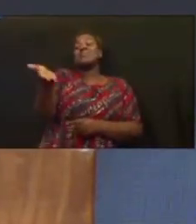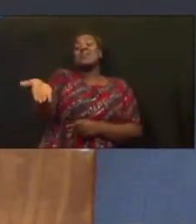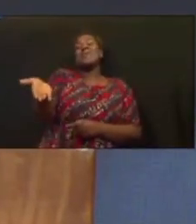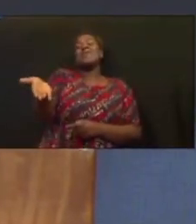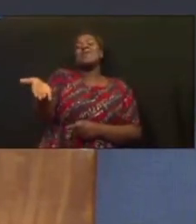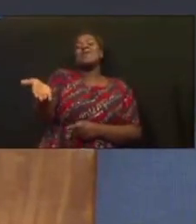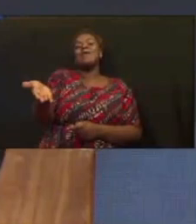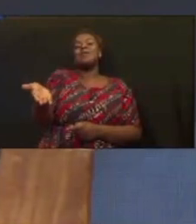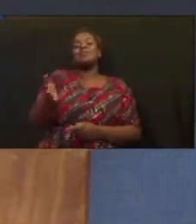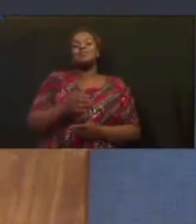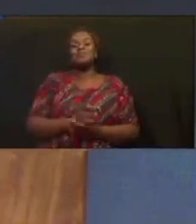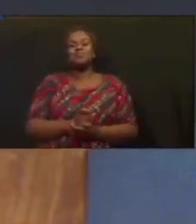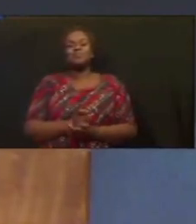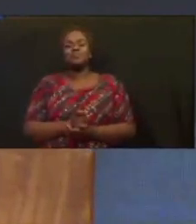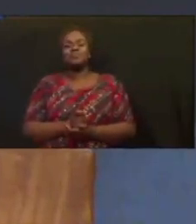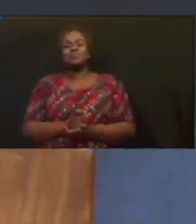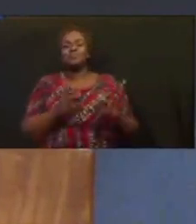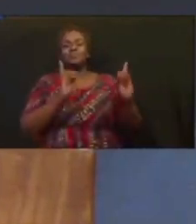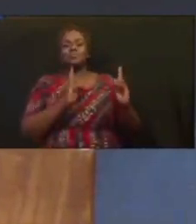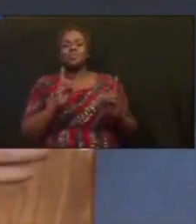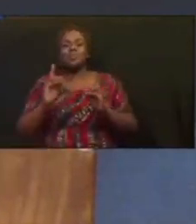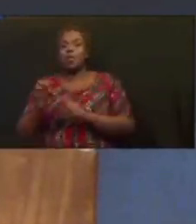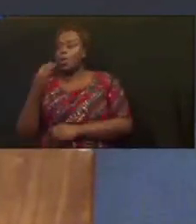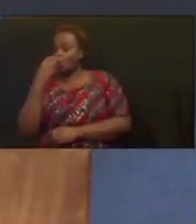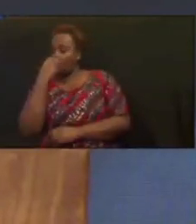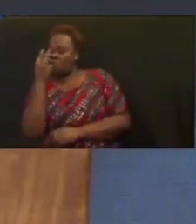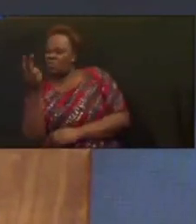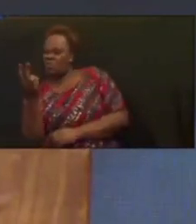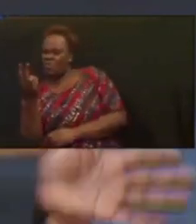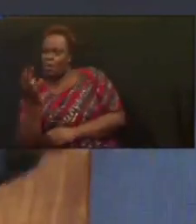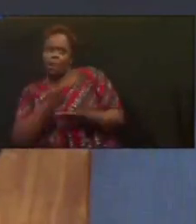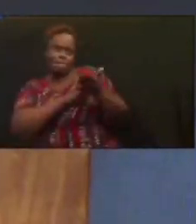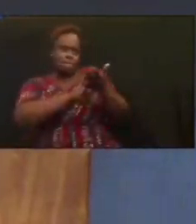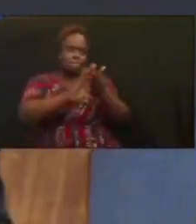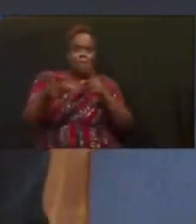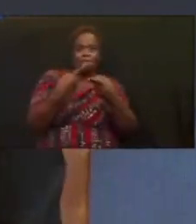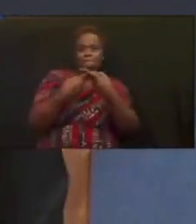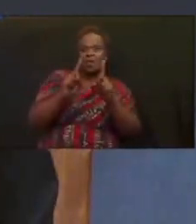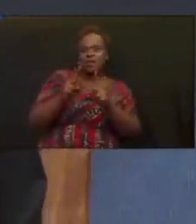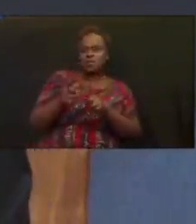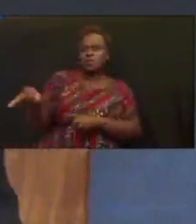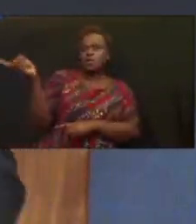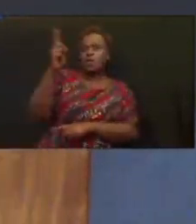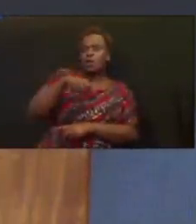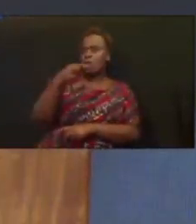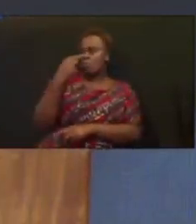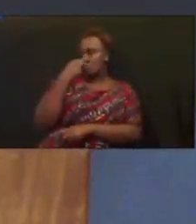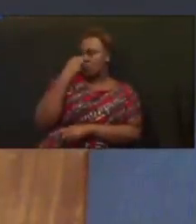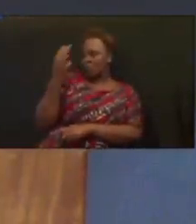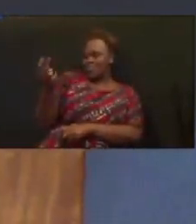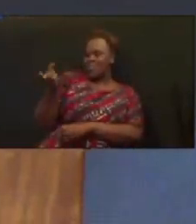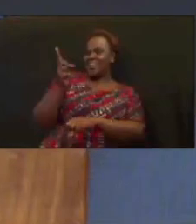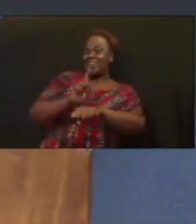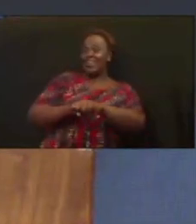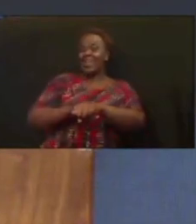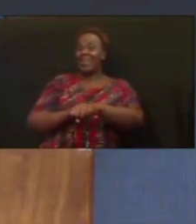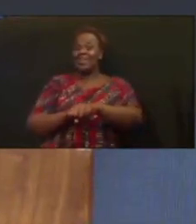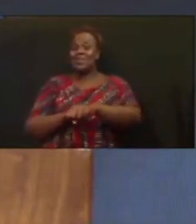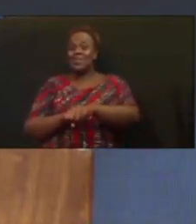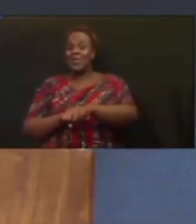patience. The disciples came and looked and they left. But she kept looking until she saw one in the